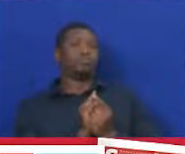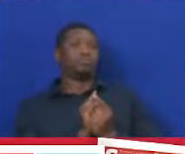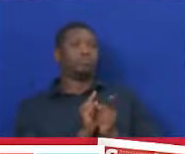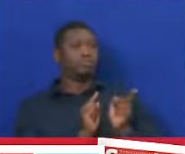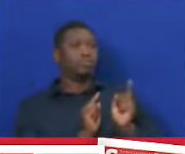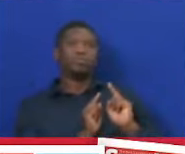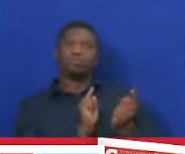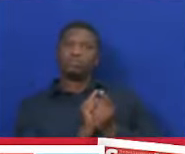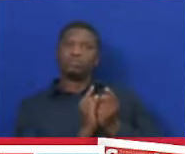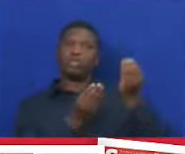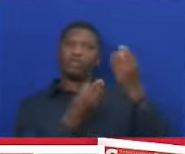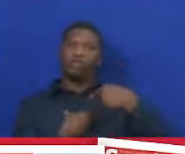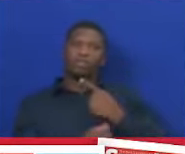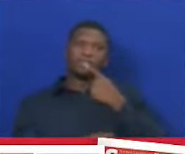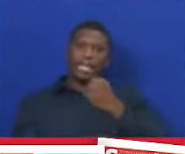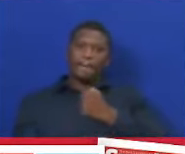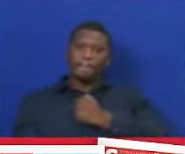me.